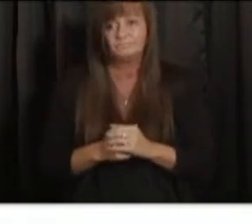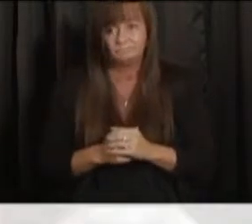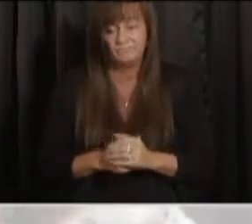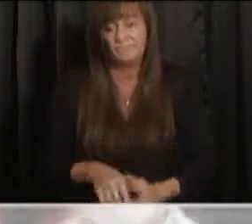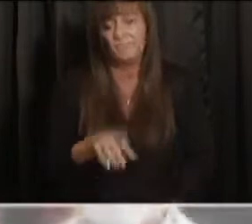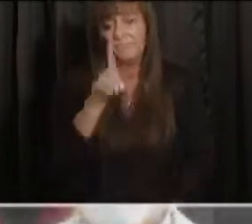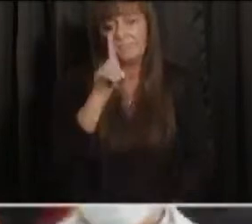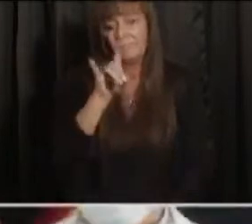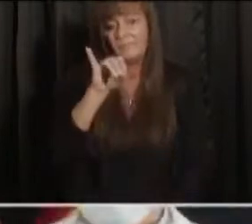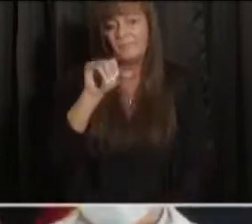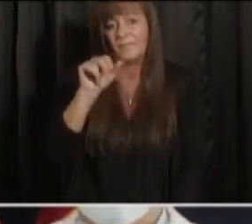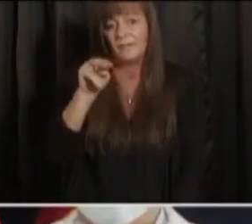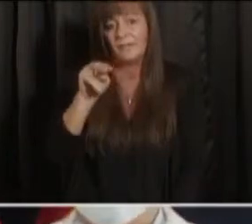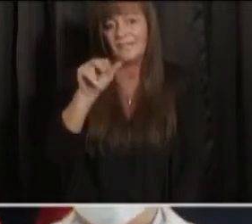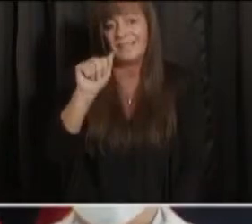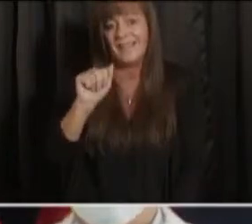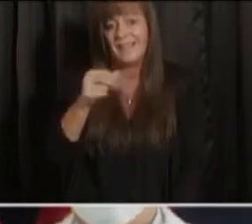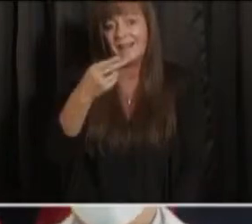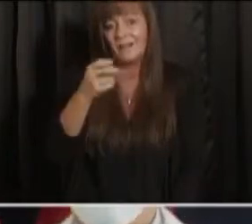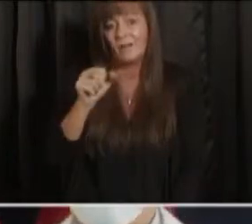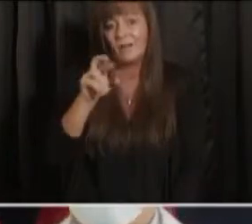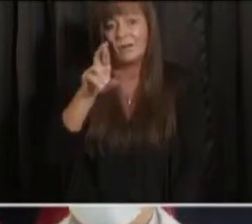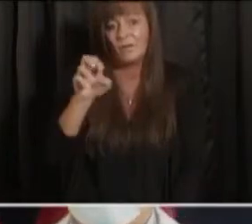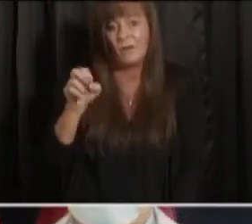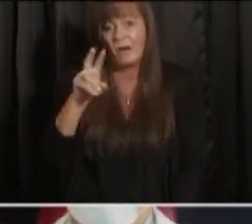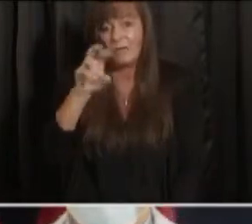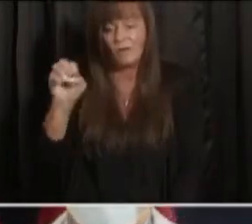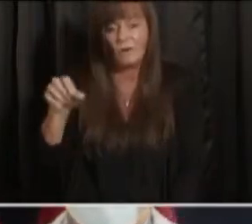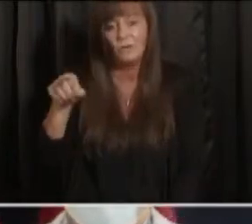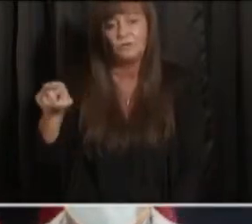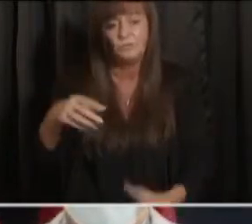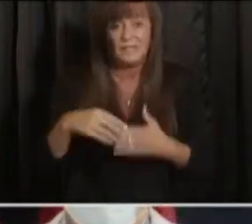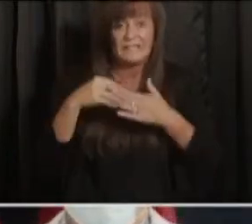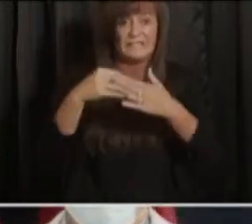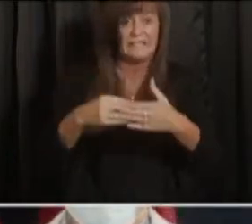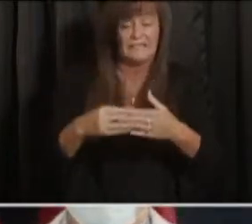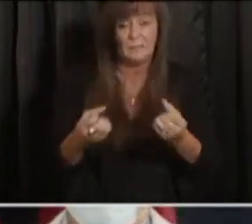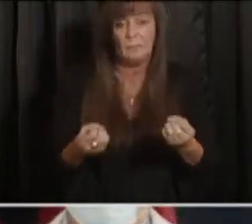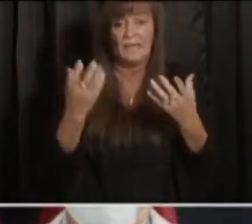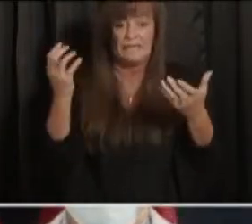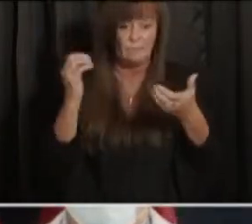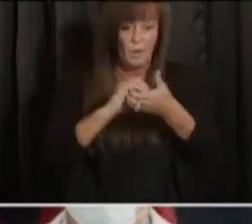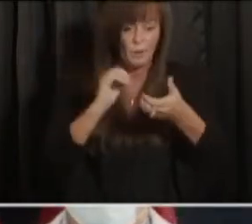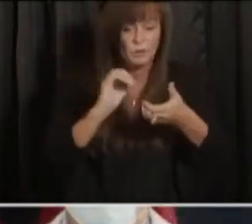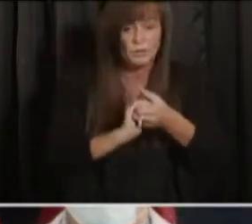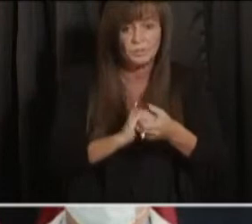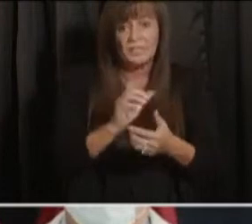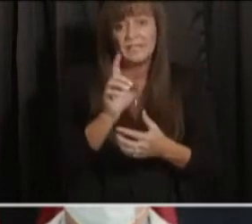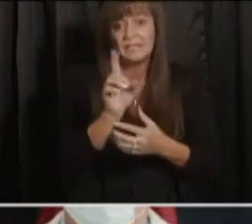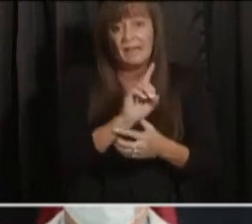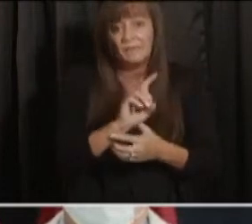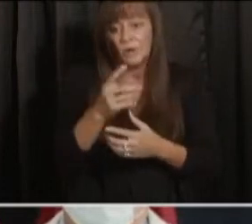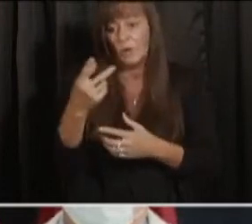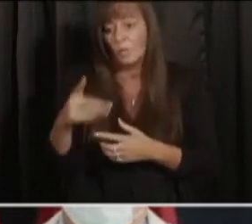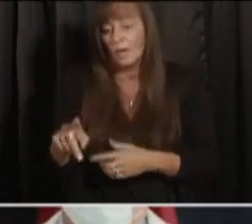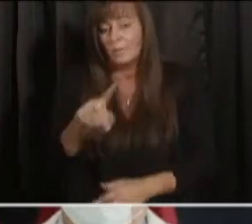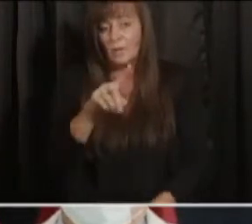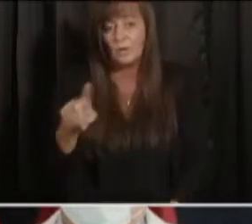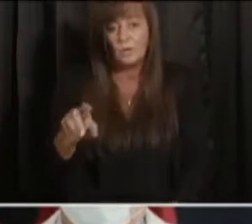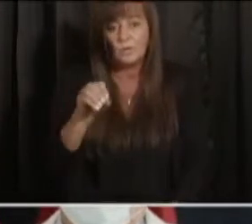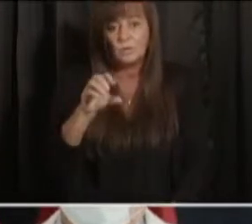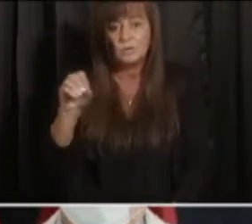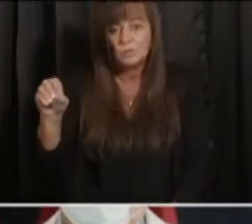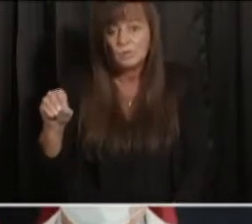Diana Herrera has been our lead on a lot of the community partnerships that we formed with Denver Zoo, Pueblo Zoo, Boys and